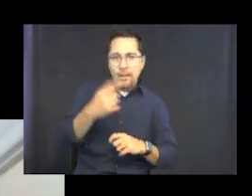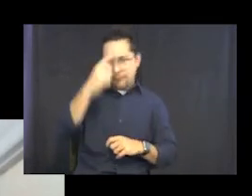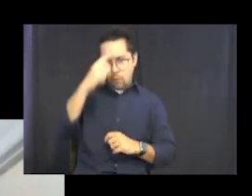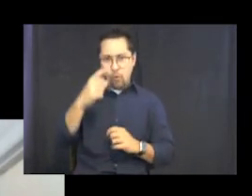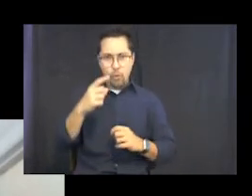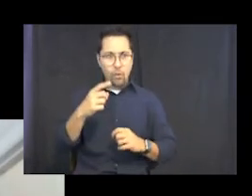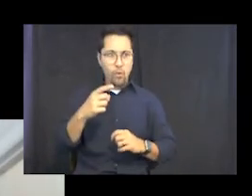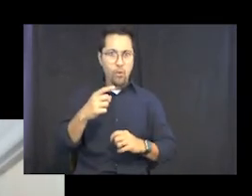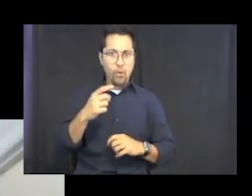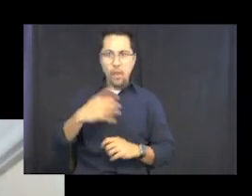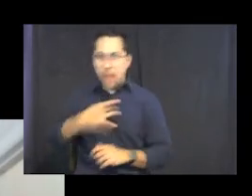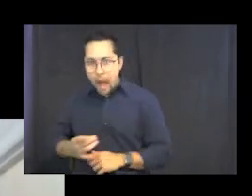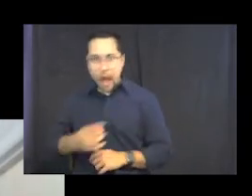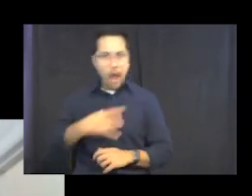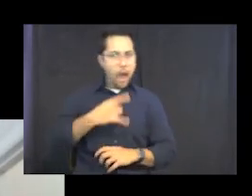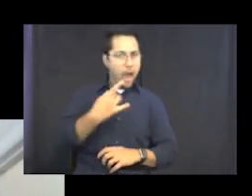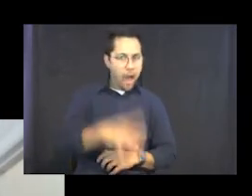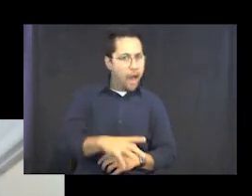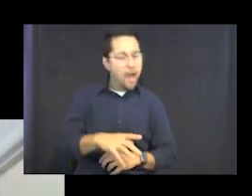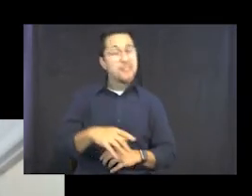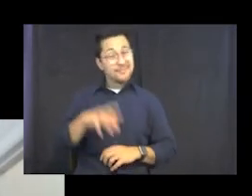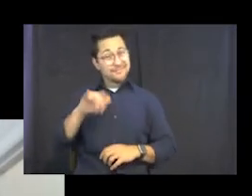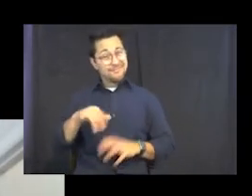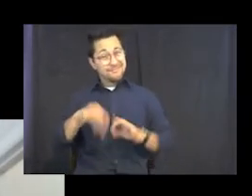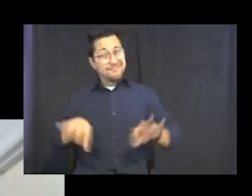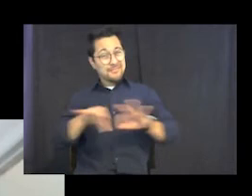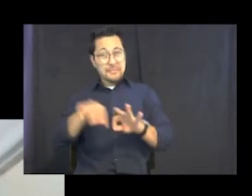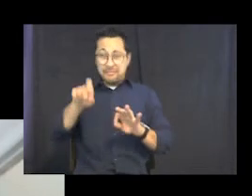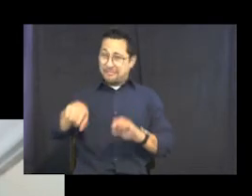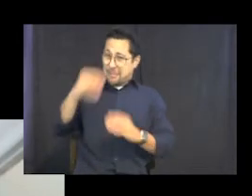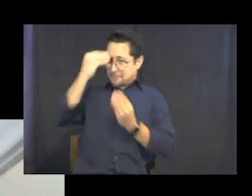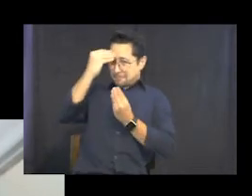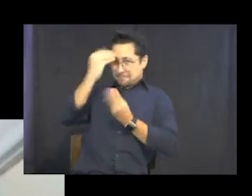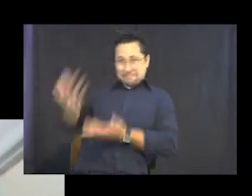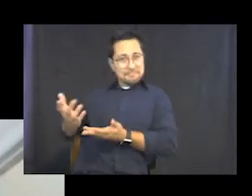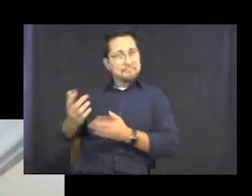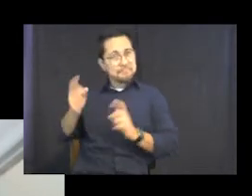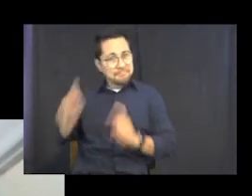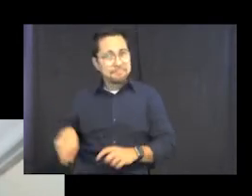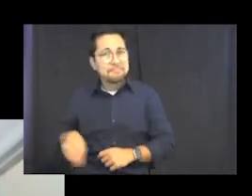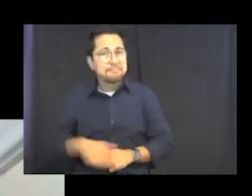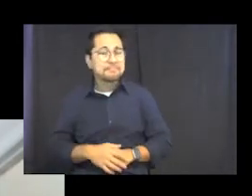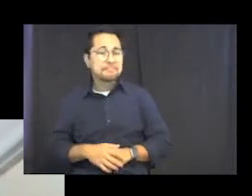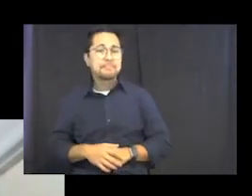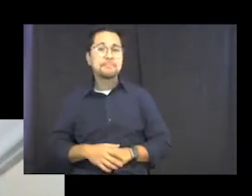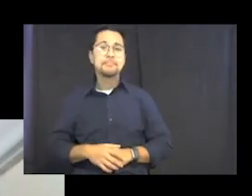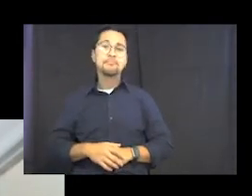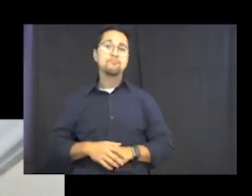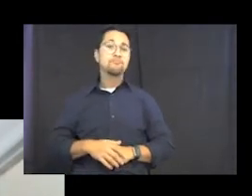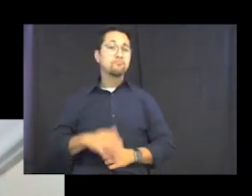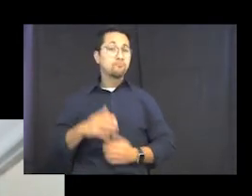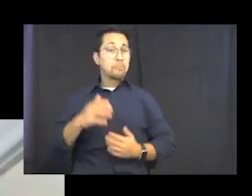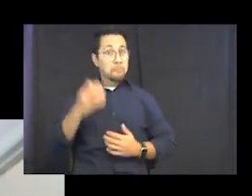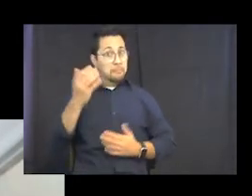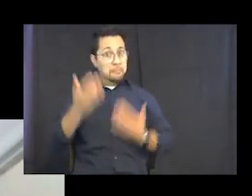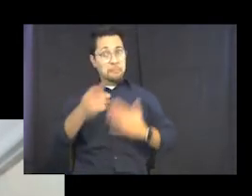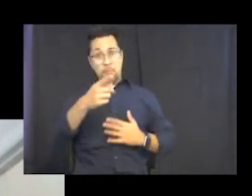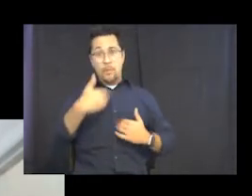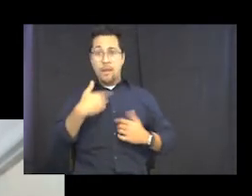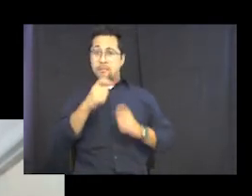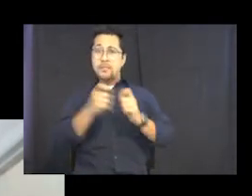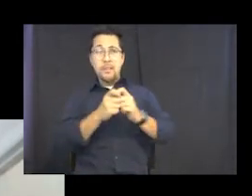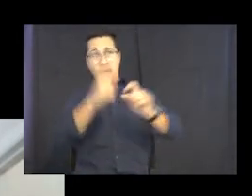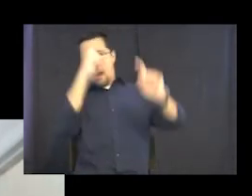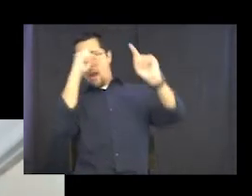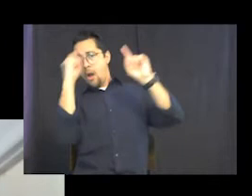like, that's going to be something important that you need to let them know. If you have a certain goal that you're planning